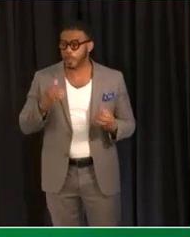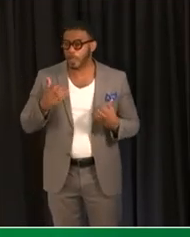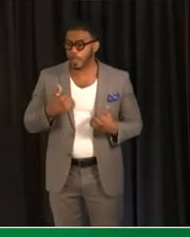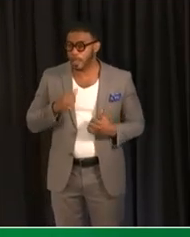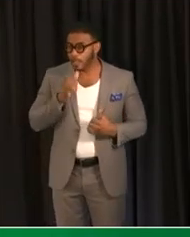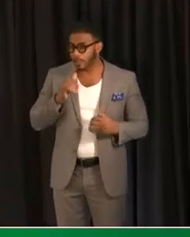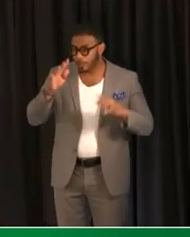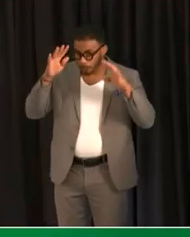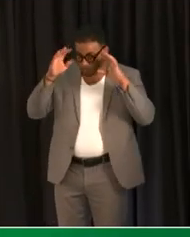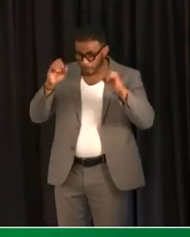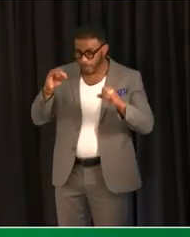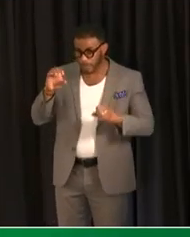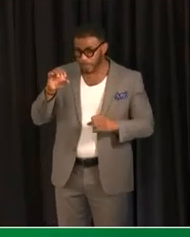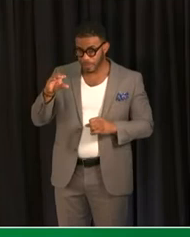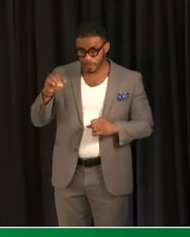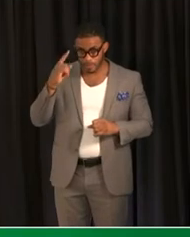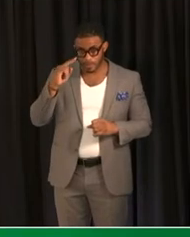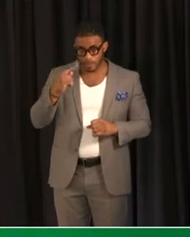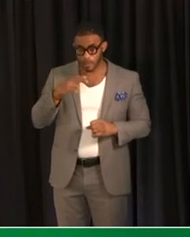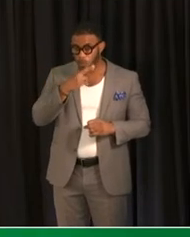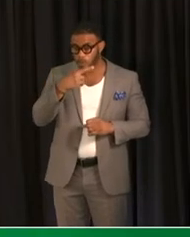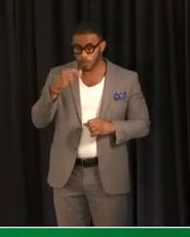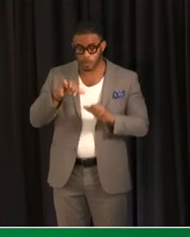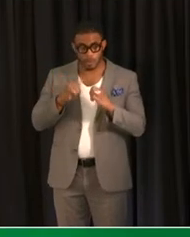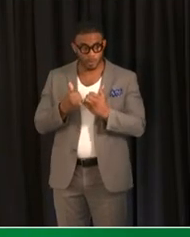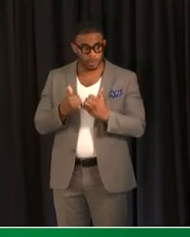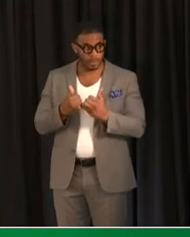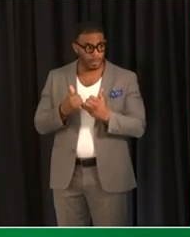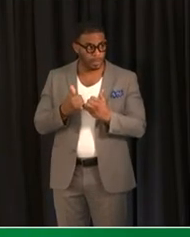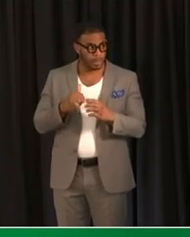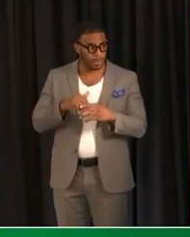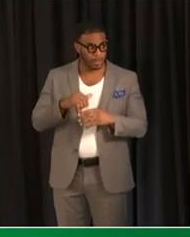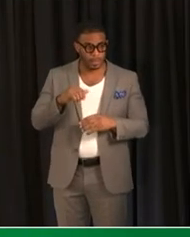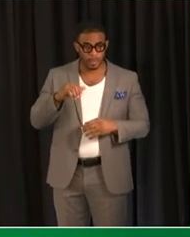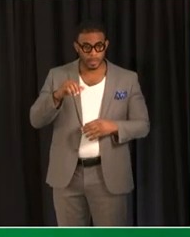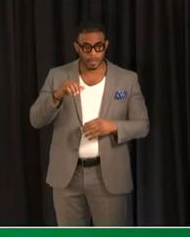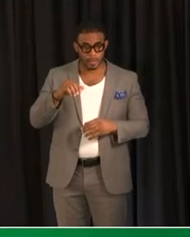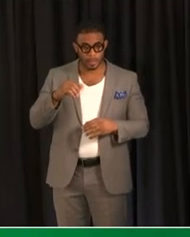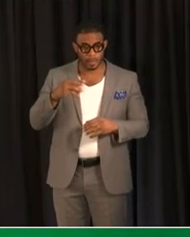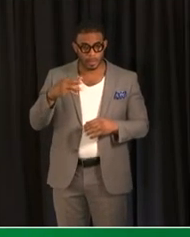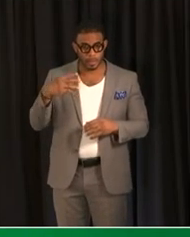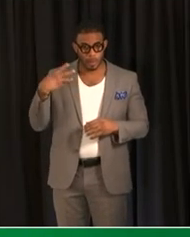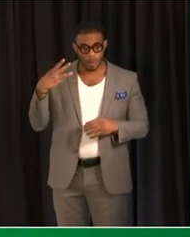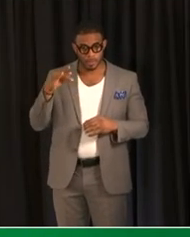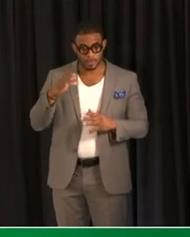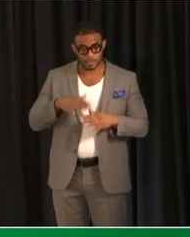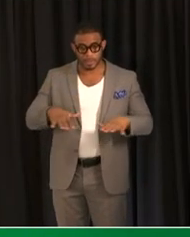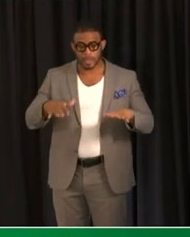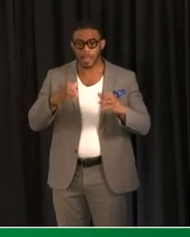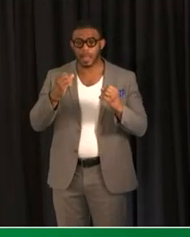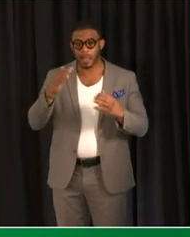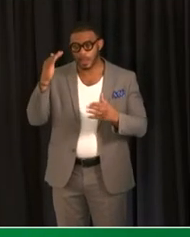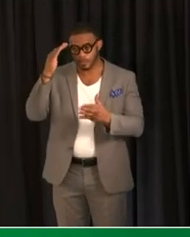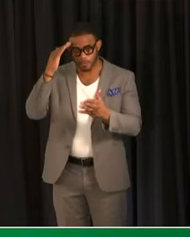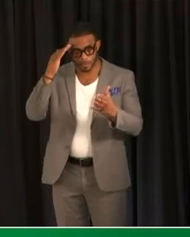Yeah, so I am the president and CEO of the Restaurant Association in Metropolitan Washington, and a lot of familiar